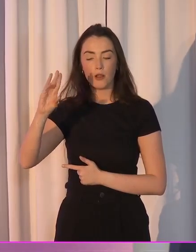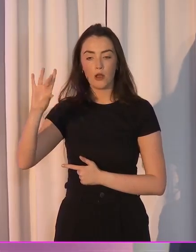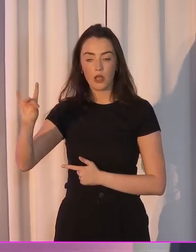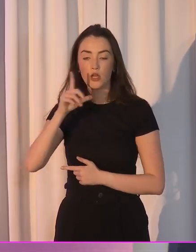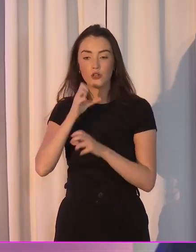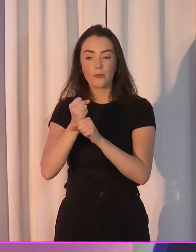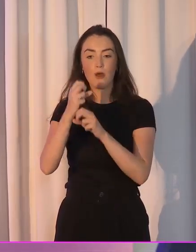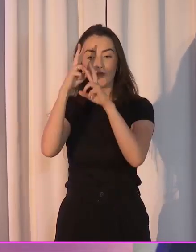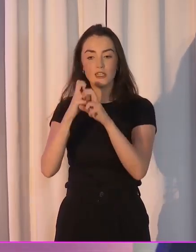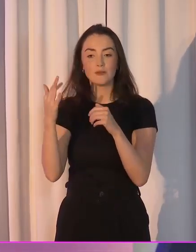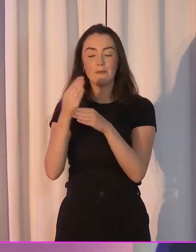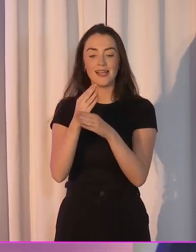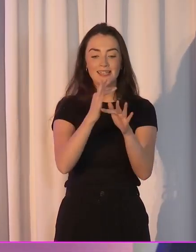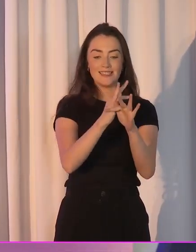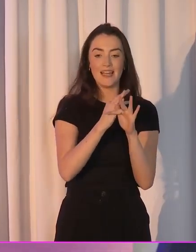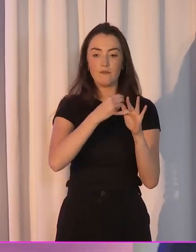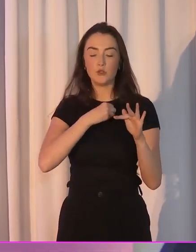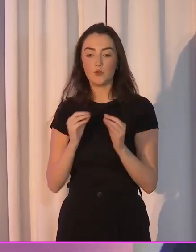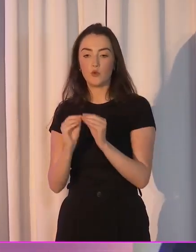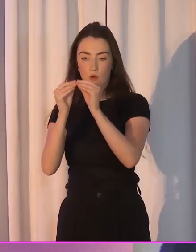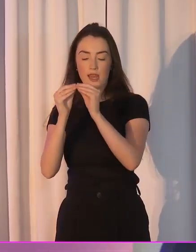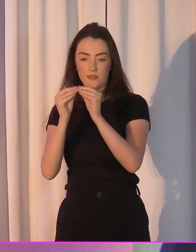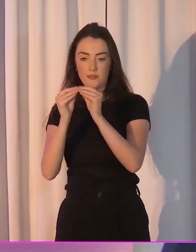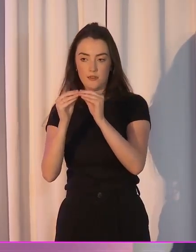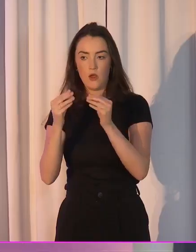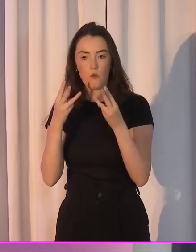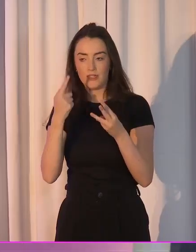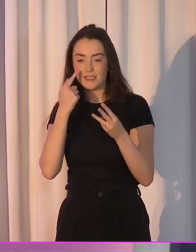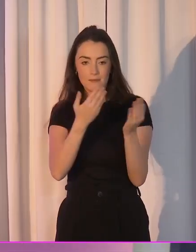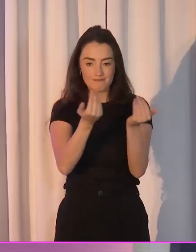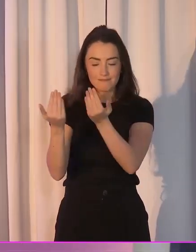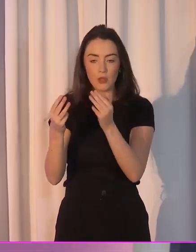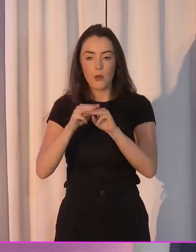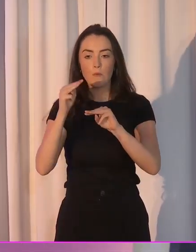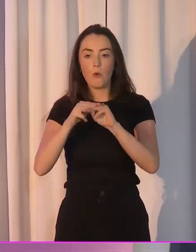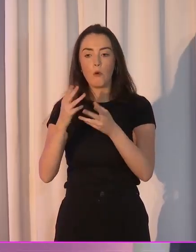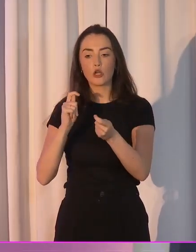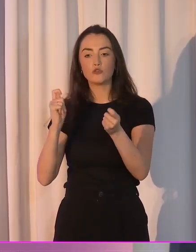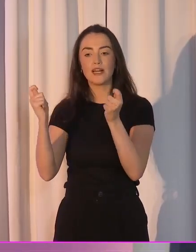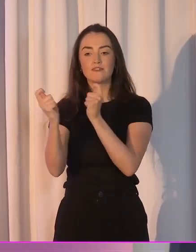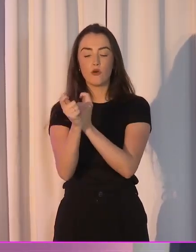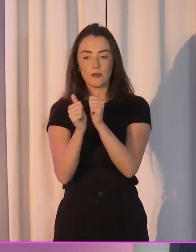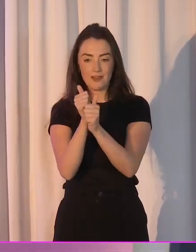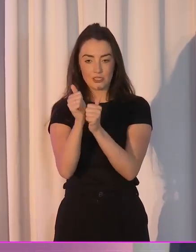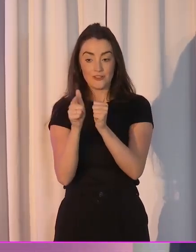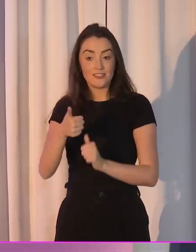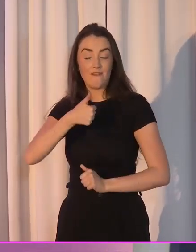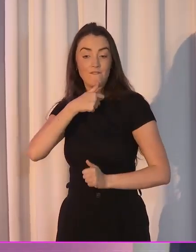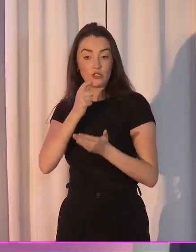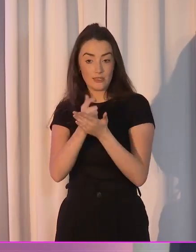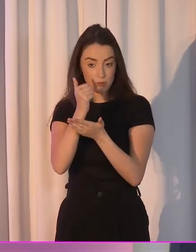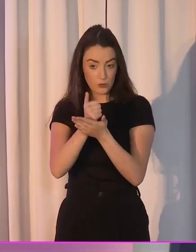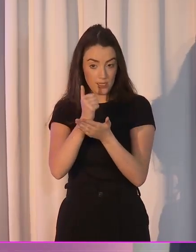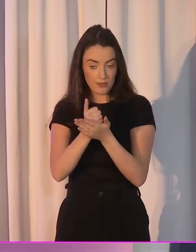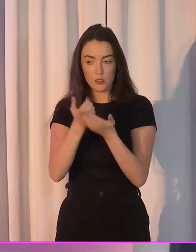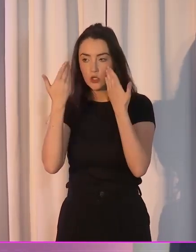to Create, which is entitled AMPLIFY, a call for transformative action. And this is a pioneering study which sheds light